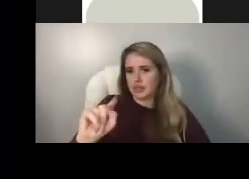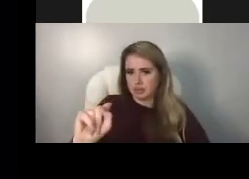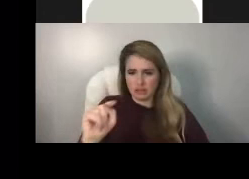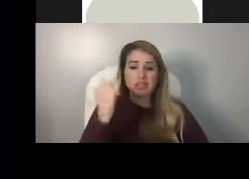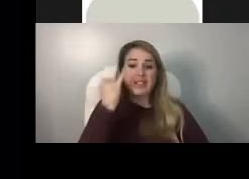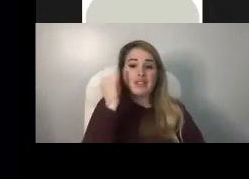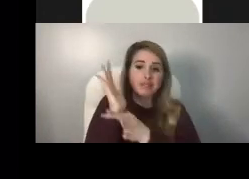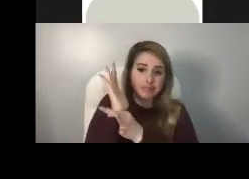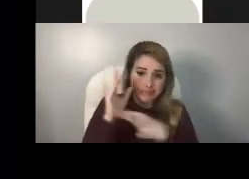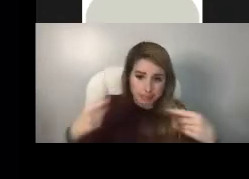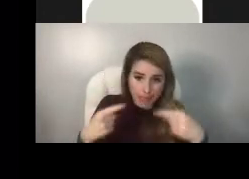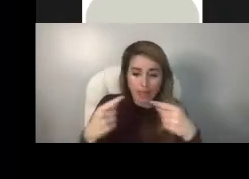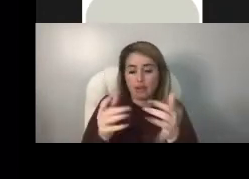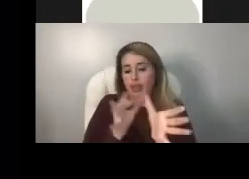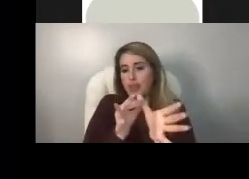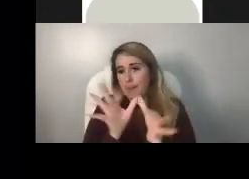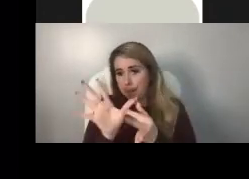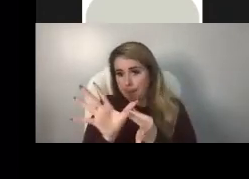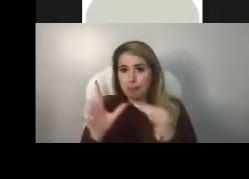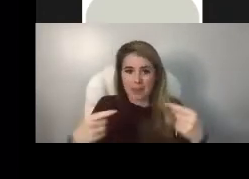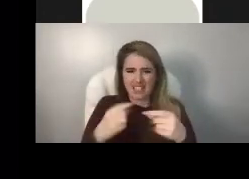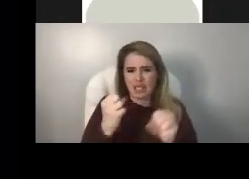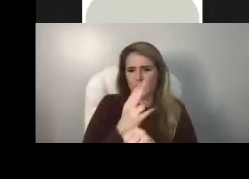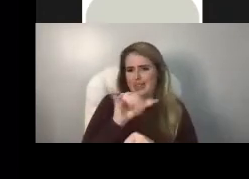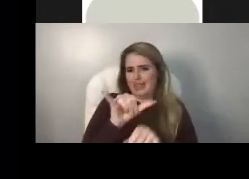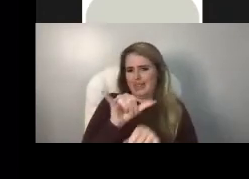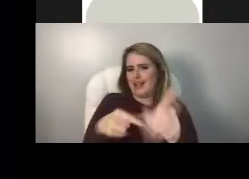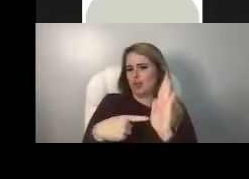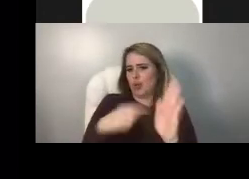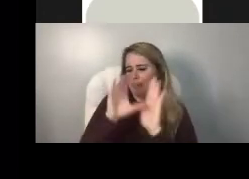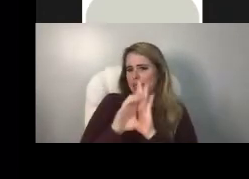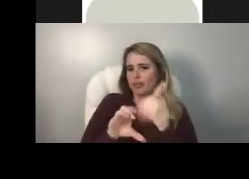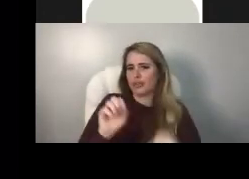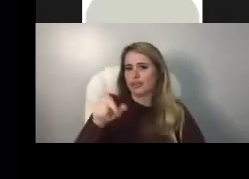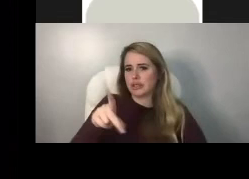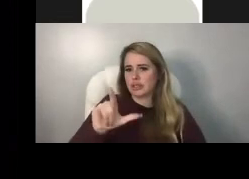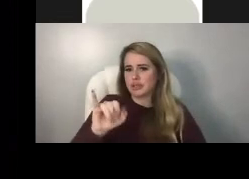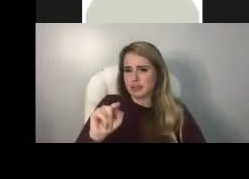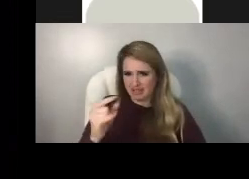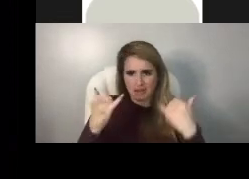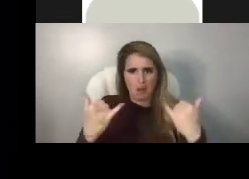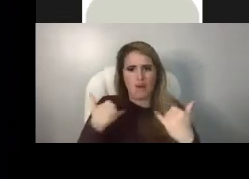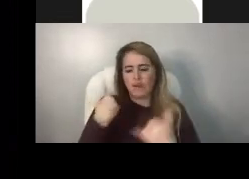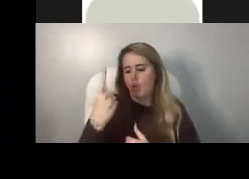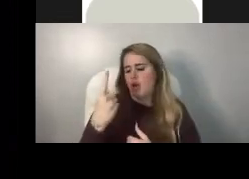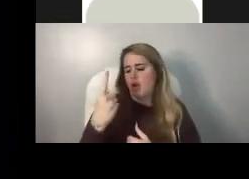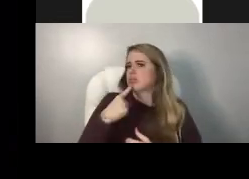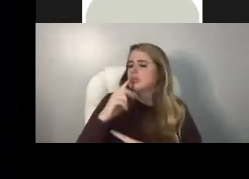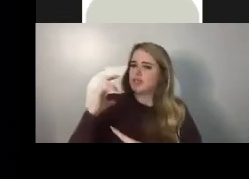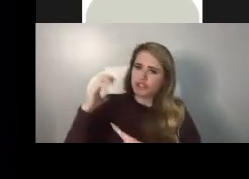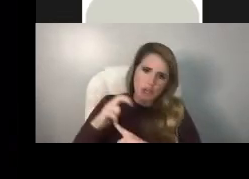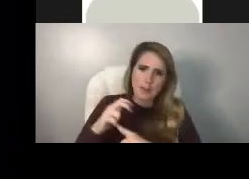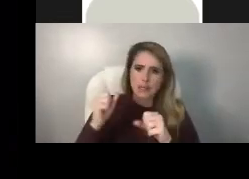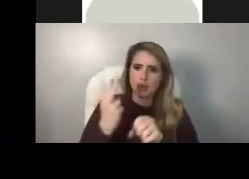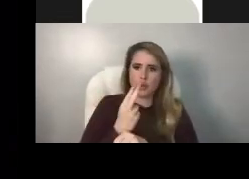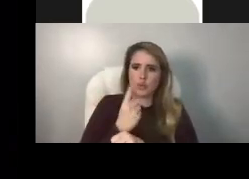your thumb, and this is just one. And we have a much better splint now we're using for arthritis in the base of the thumb, where you can use